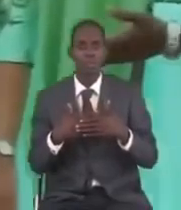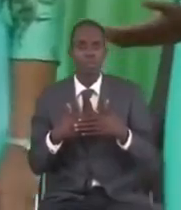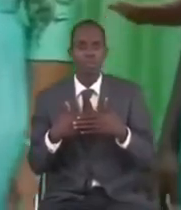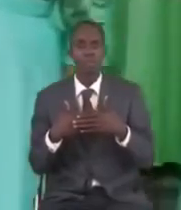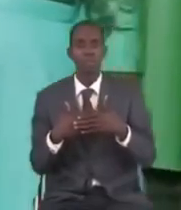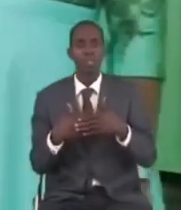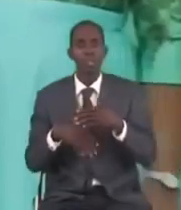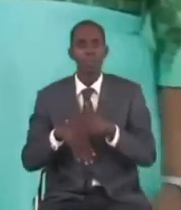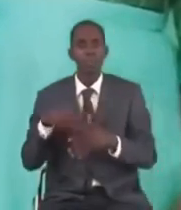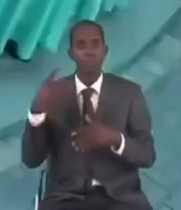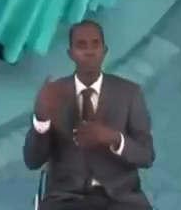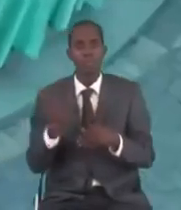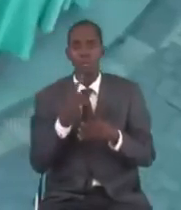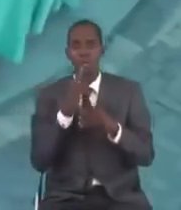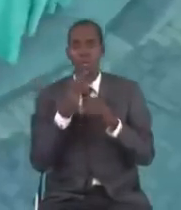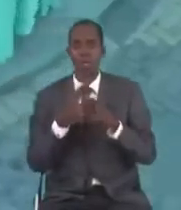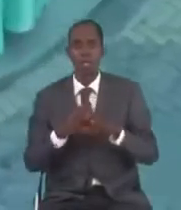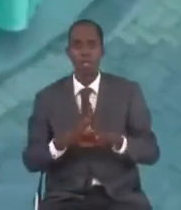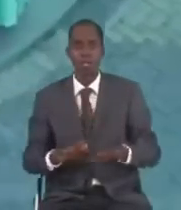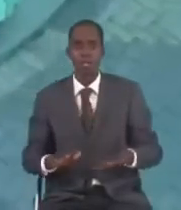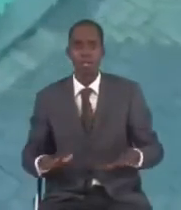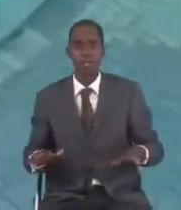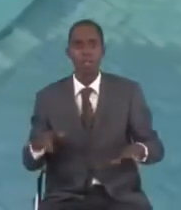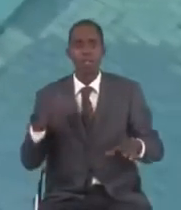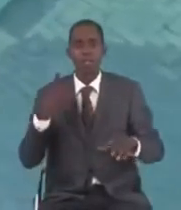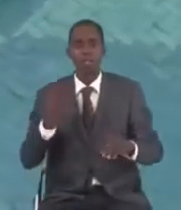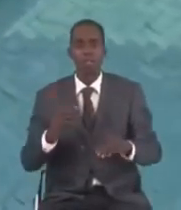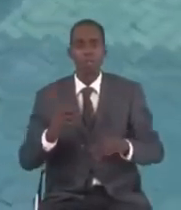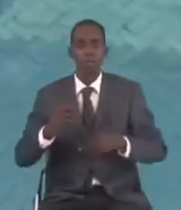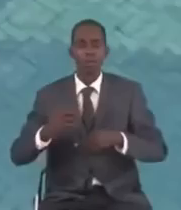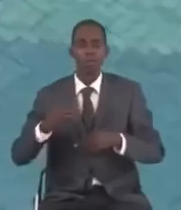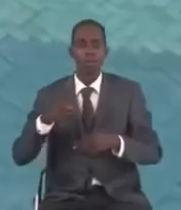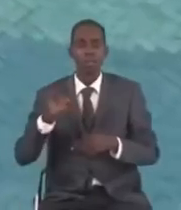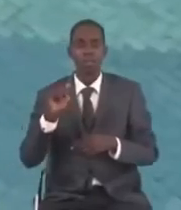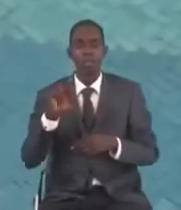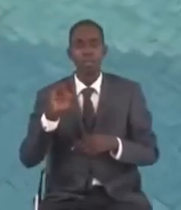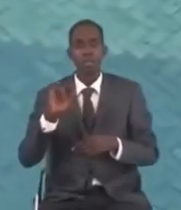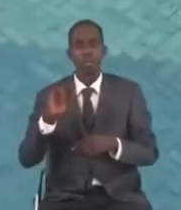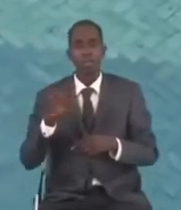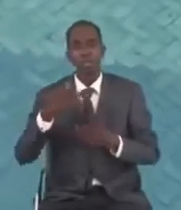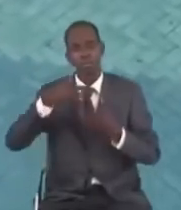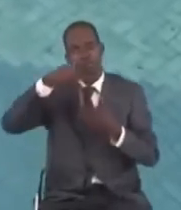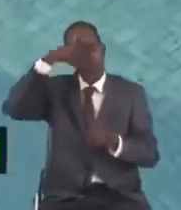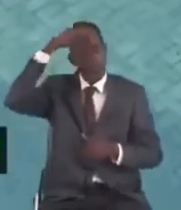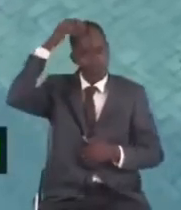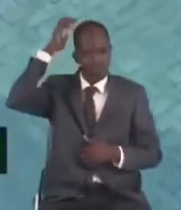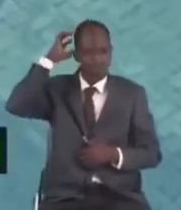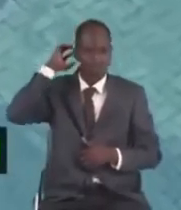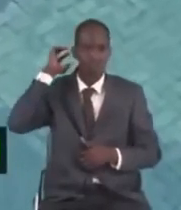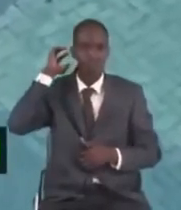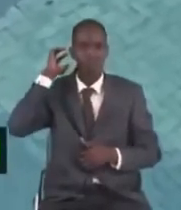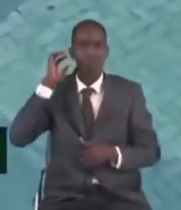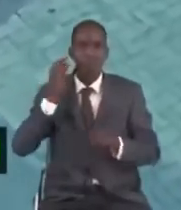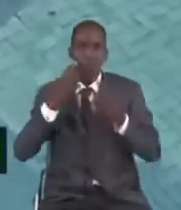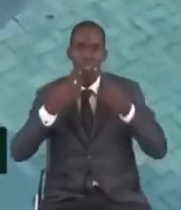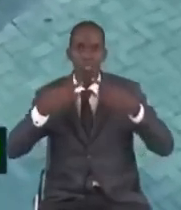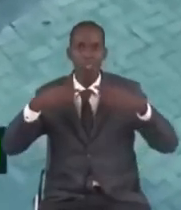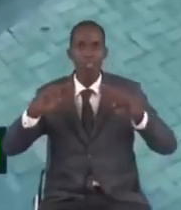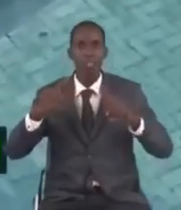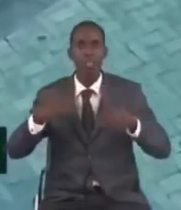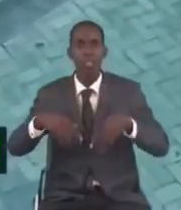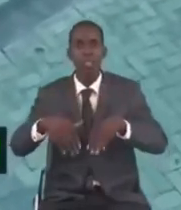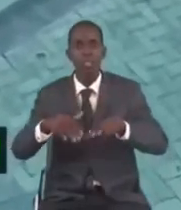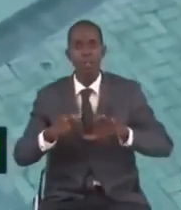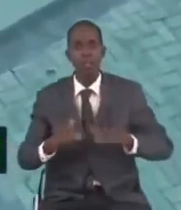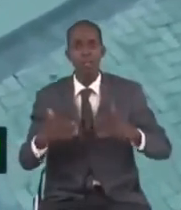breathe. Out of the silence, the roaring lion declared the